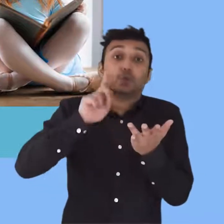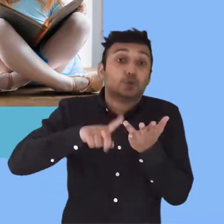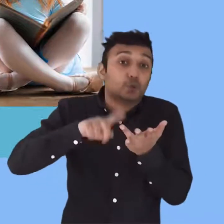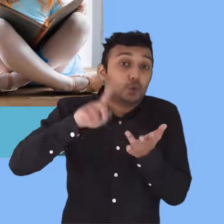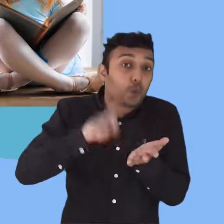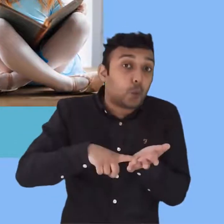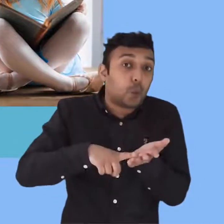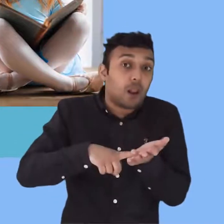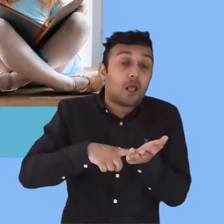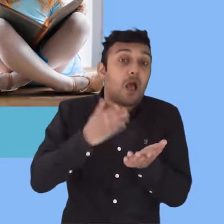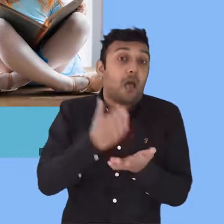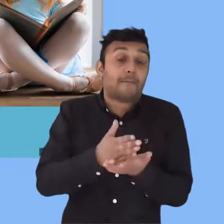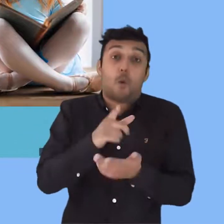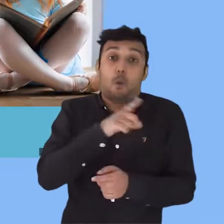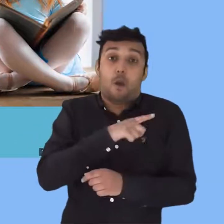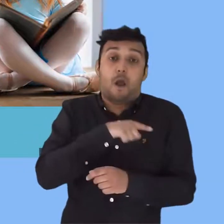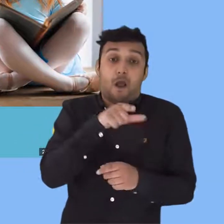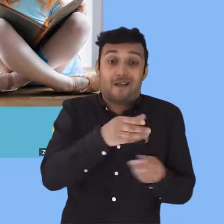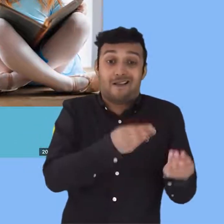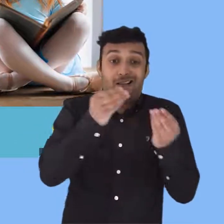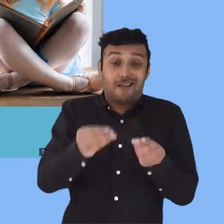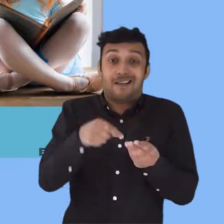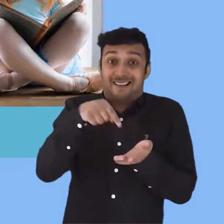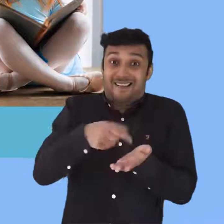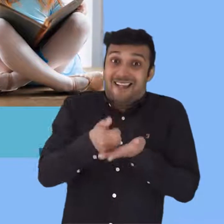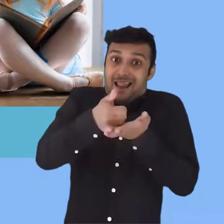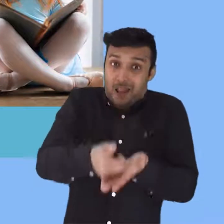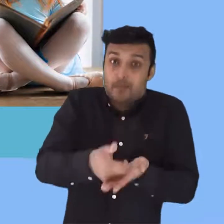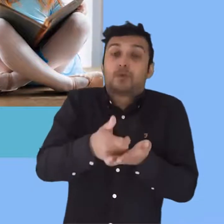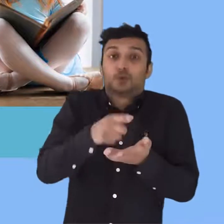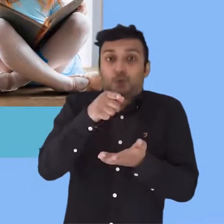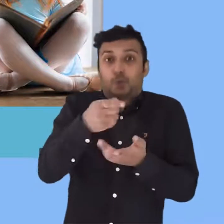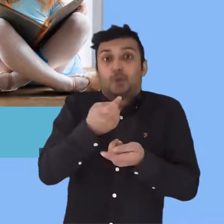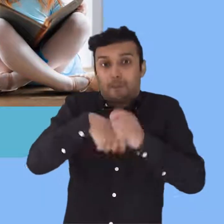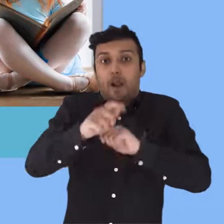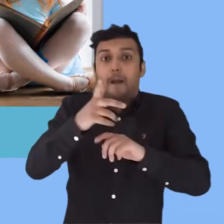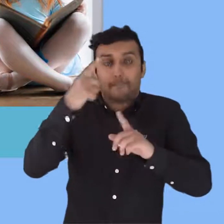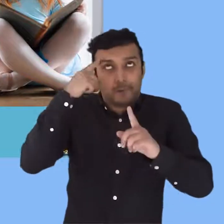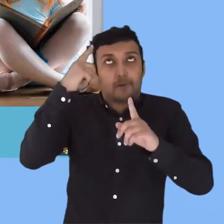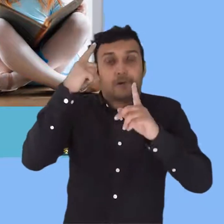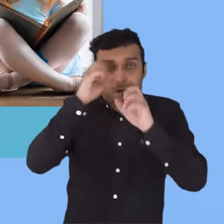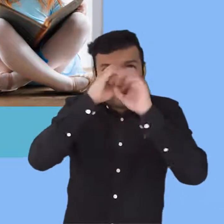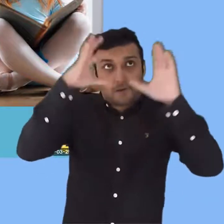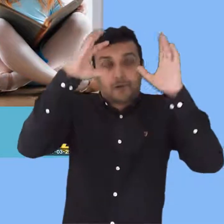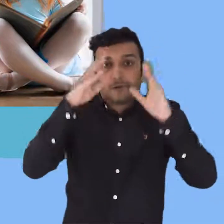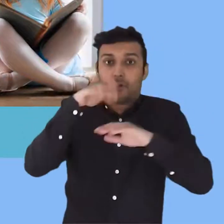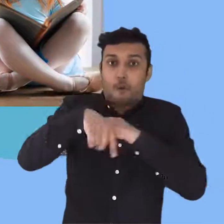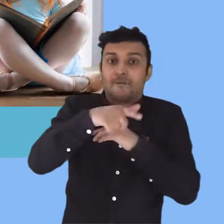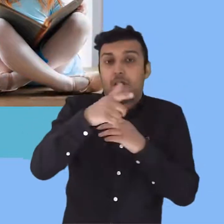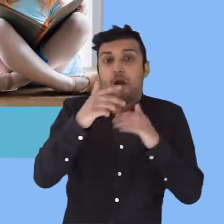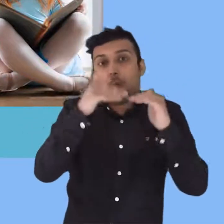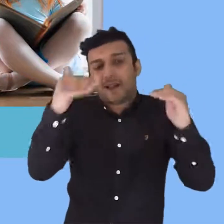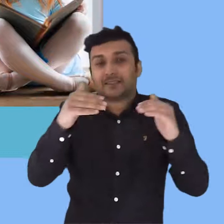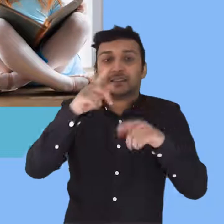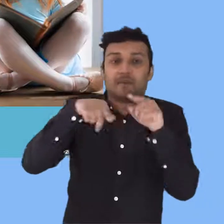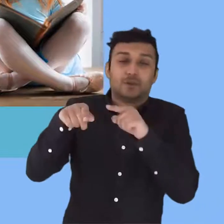tool for equality and diversity. They are not the solution. A book itself cannot be anti-racist. It is, how are you going to be